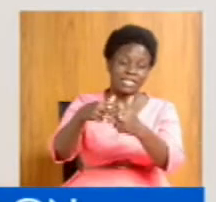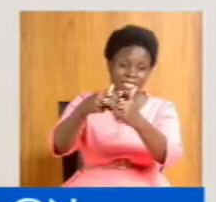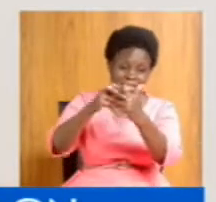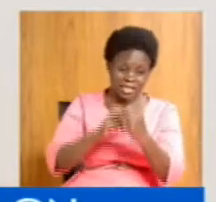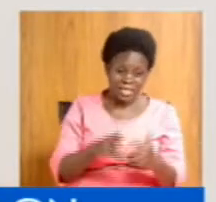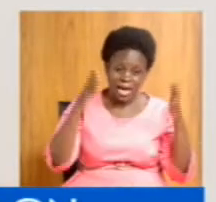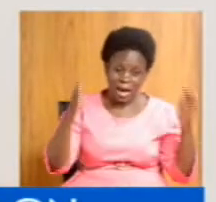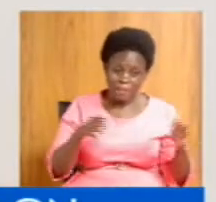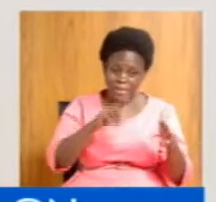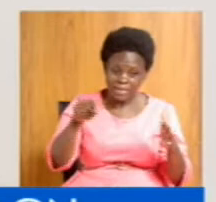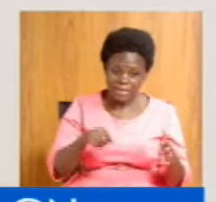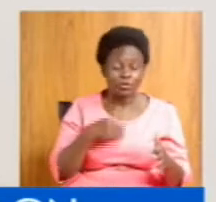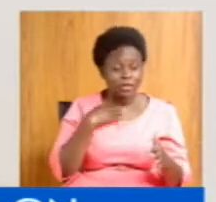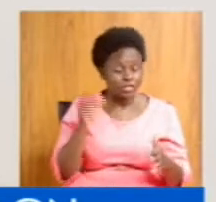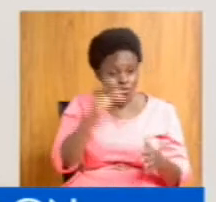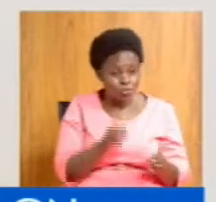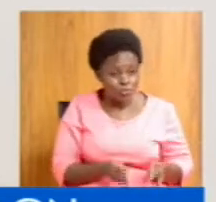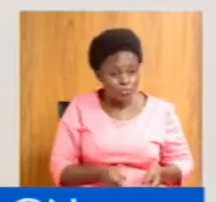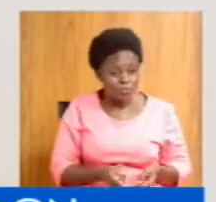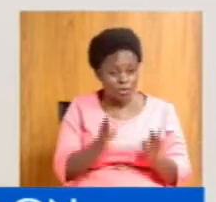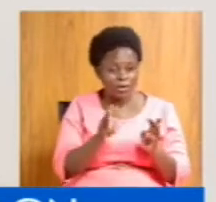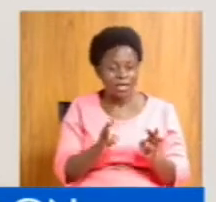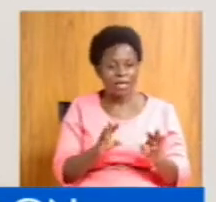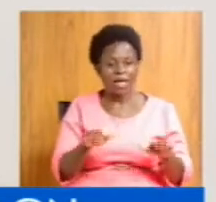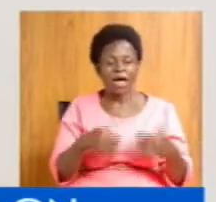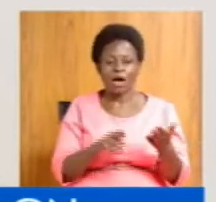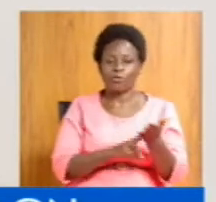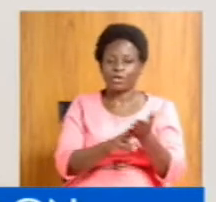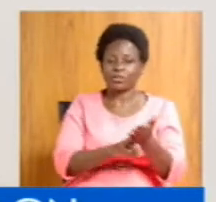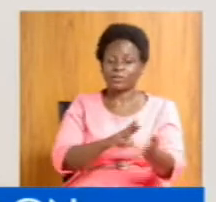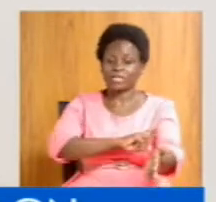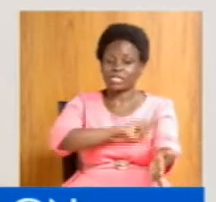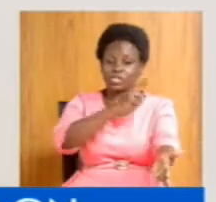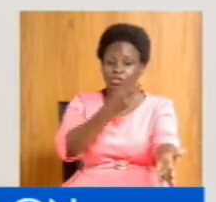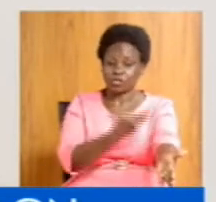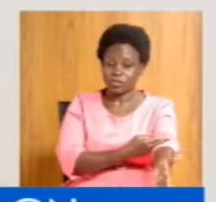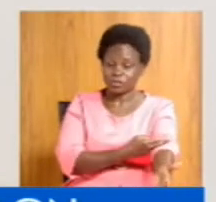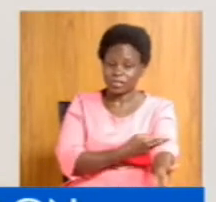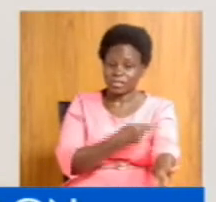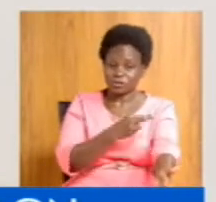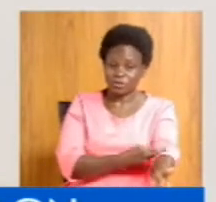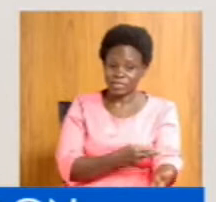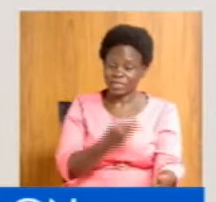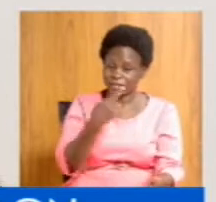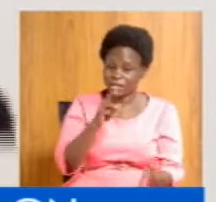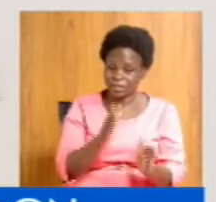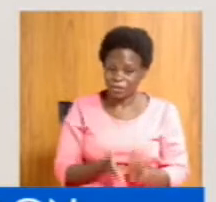a bigger debt so we need to find a way how we are using resources in a frugal manner